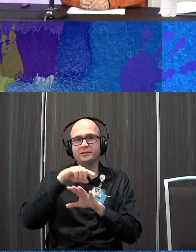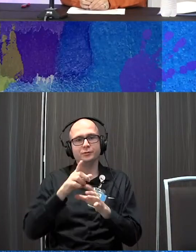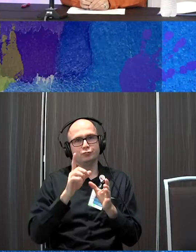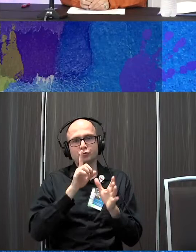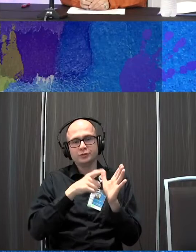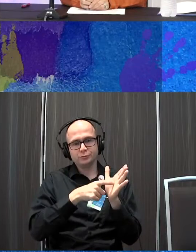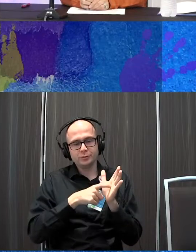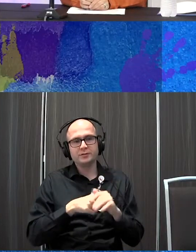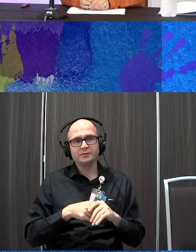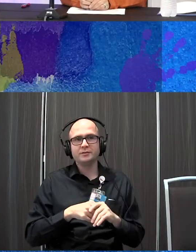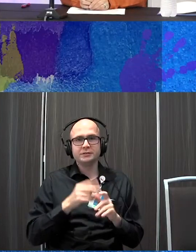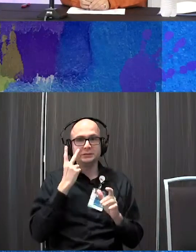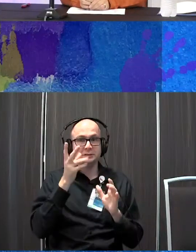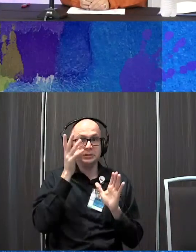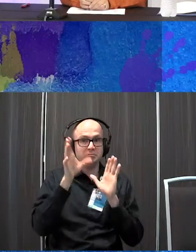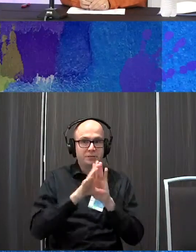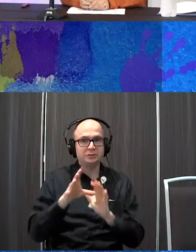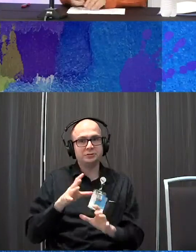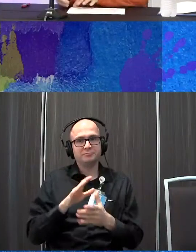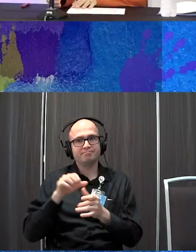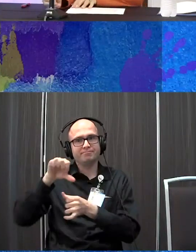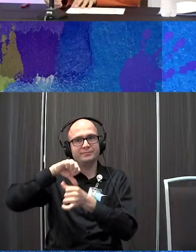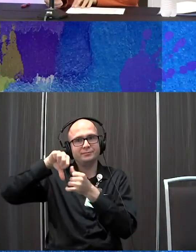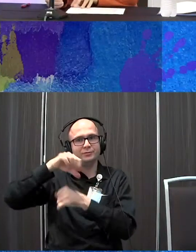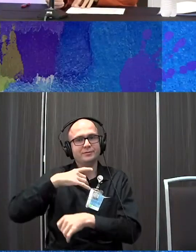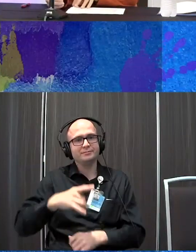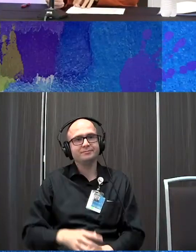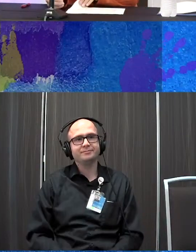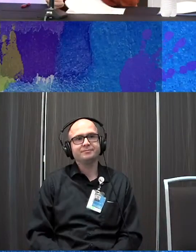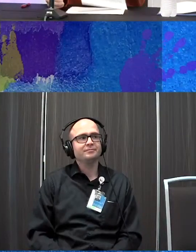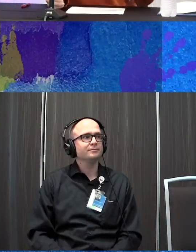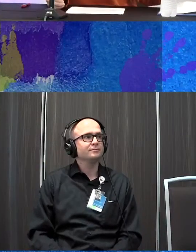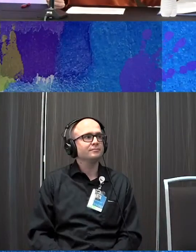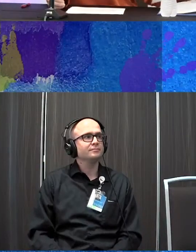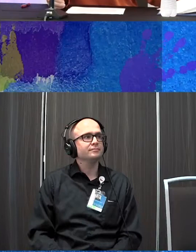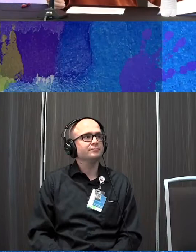And you can see in the picture they like each other, so that was all good.